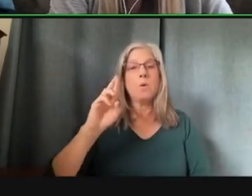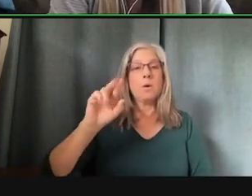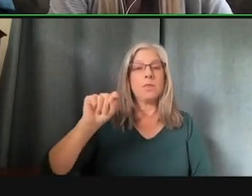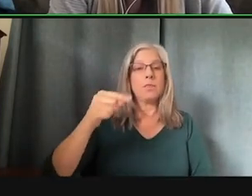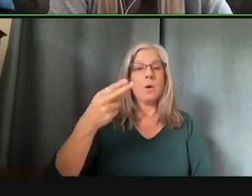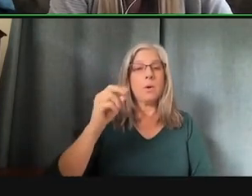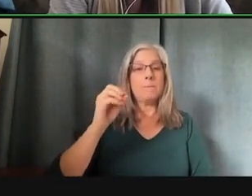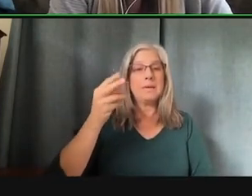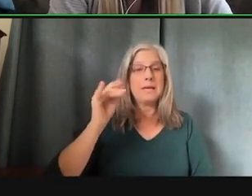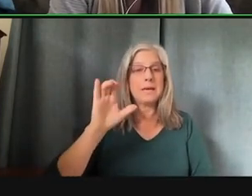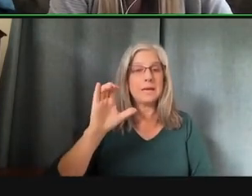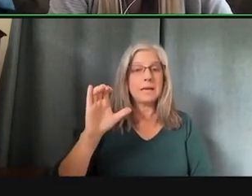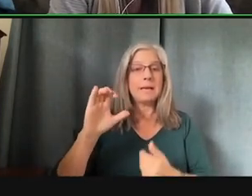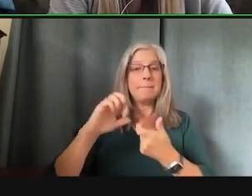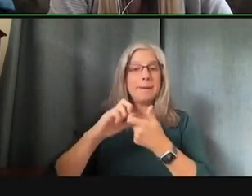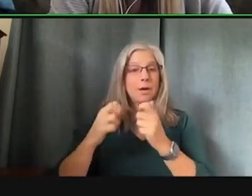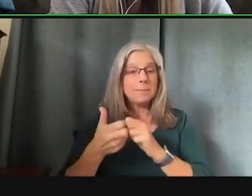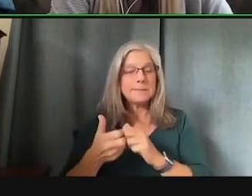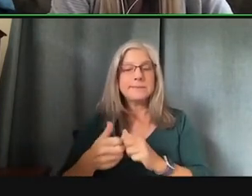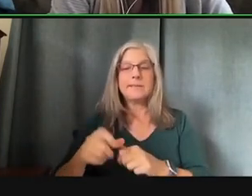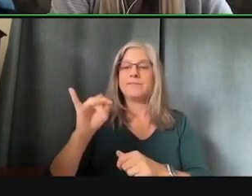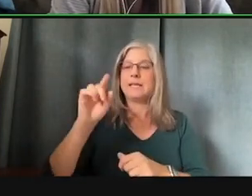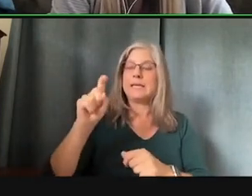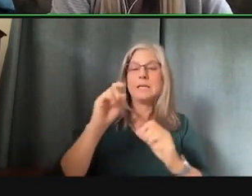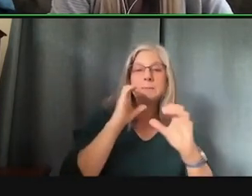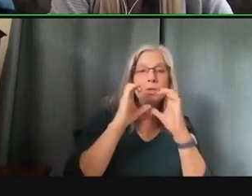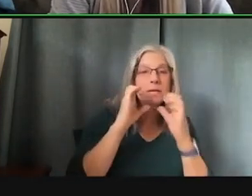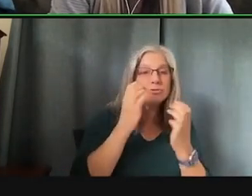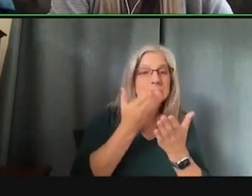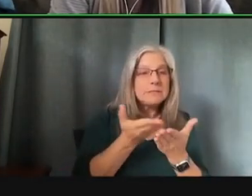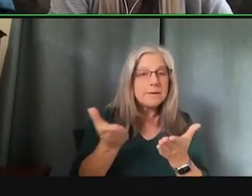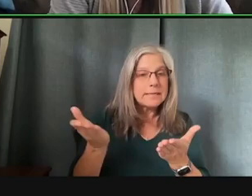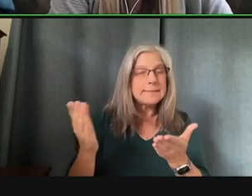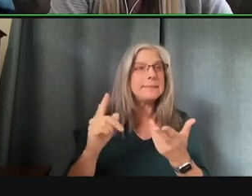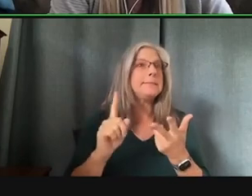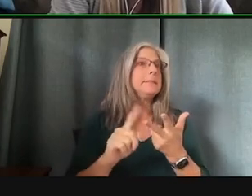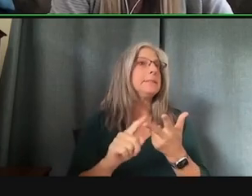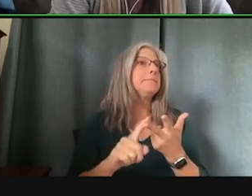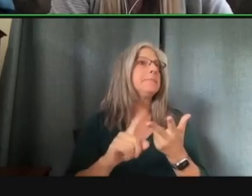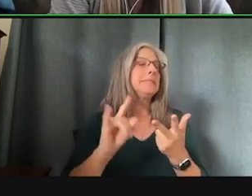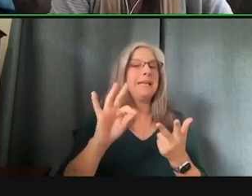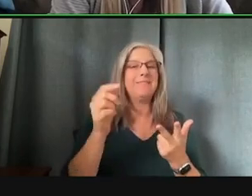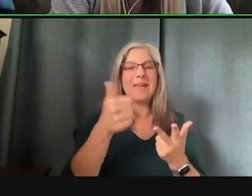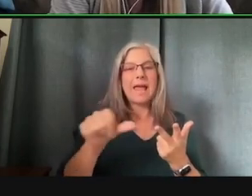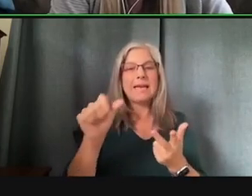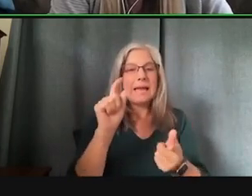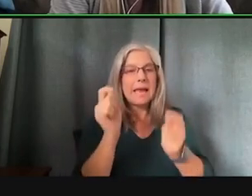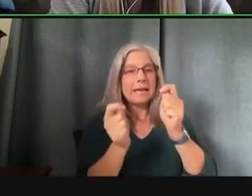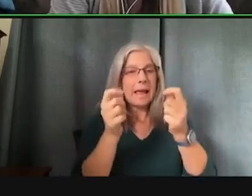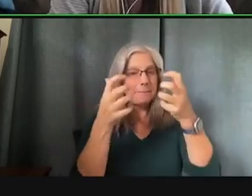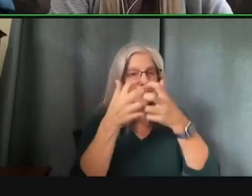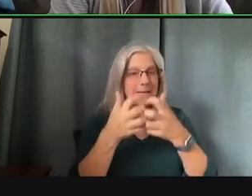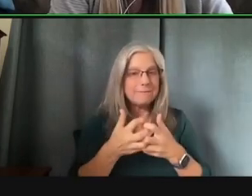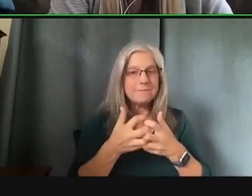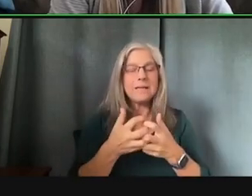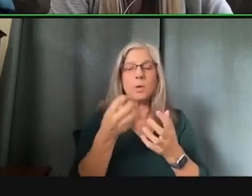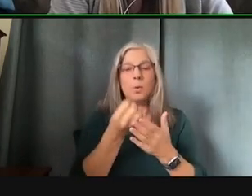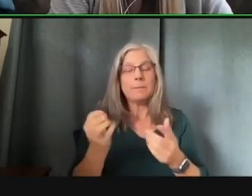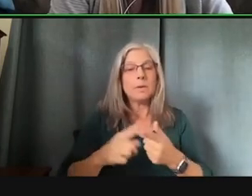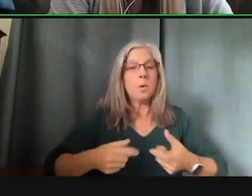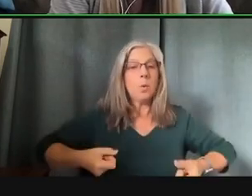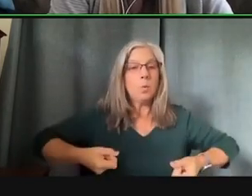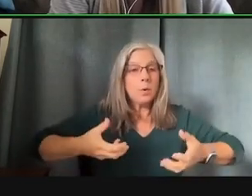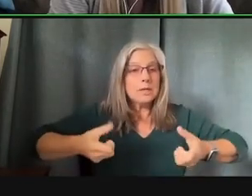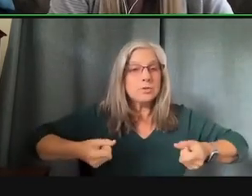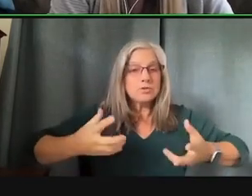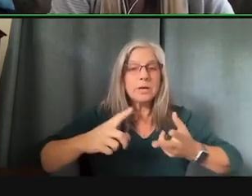impairments, if they need communication devices, if they need any adaptive equipment like